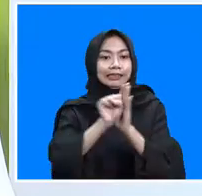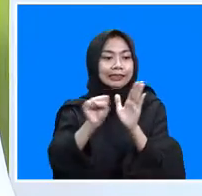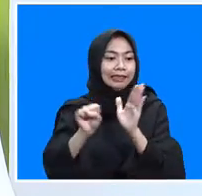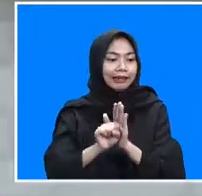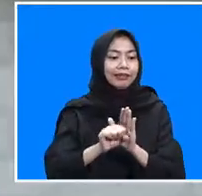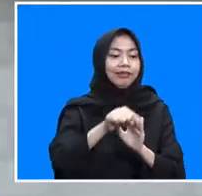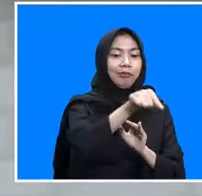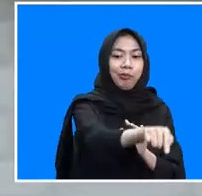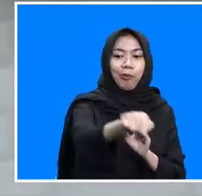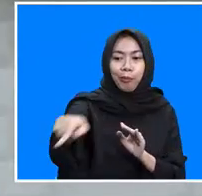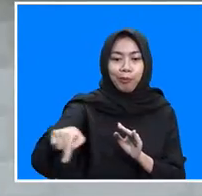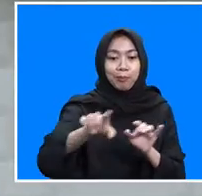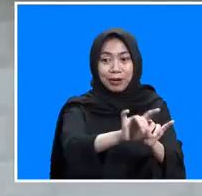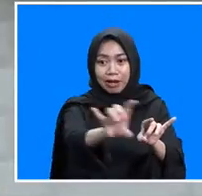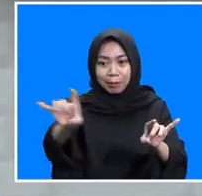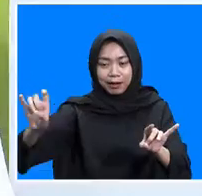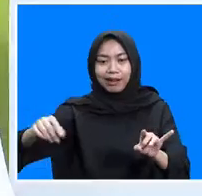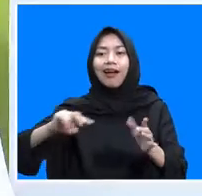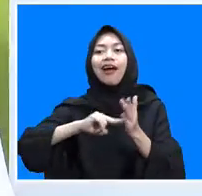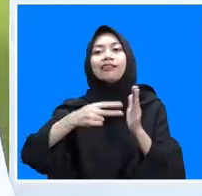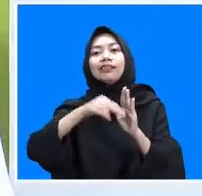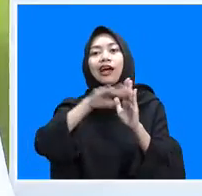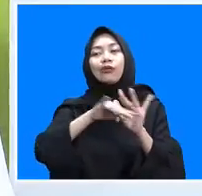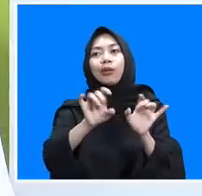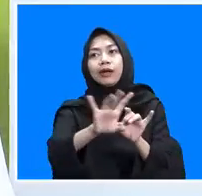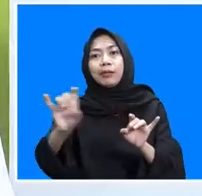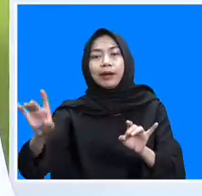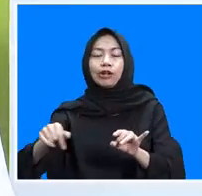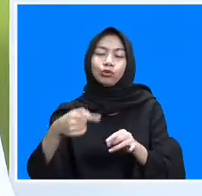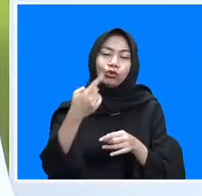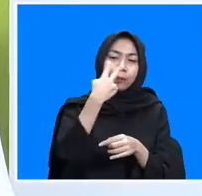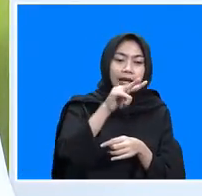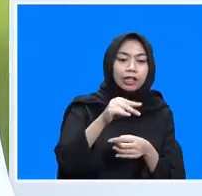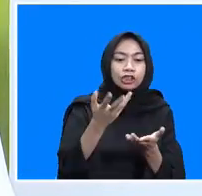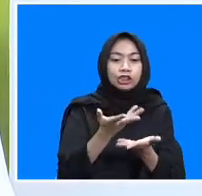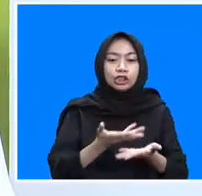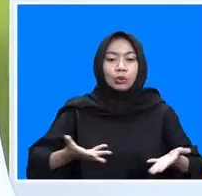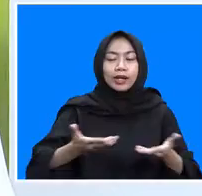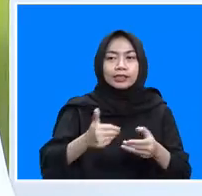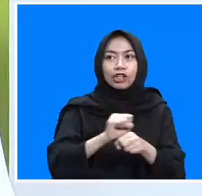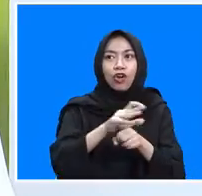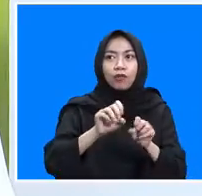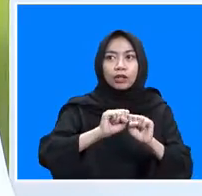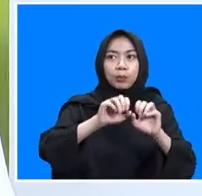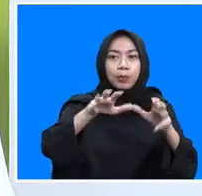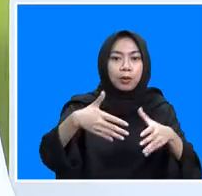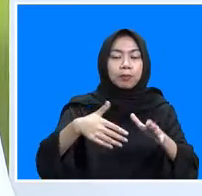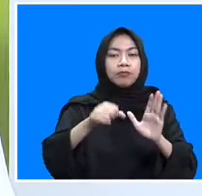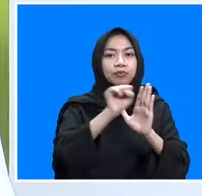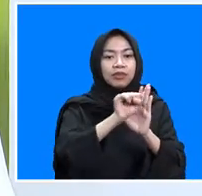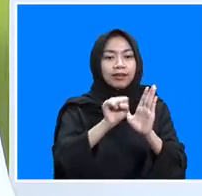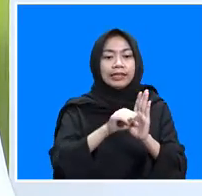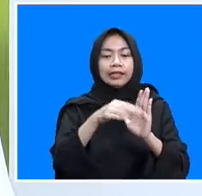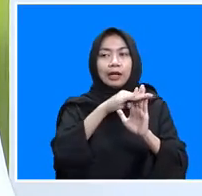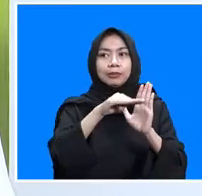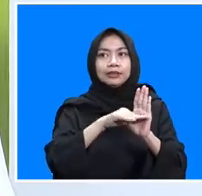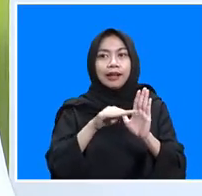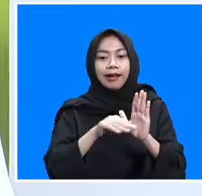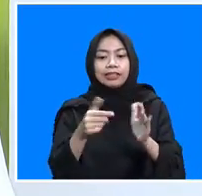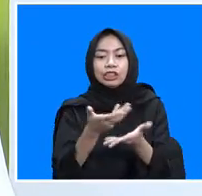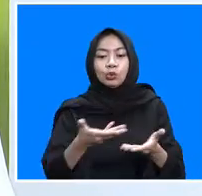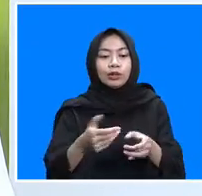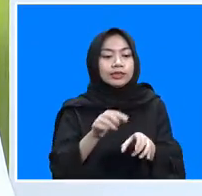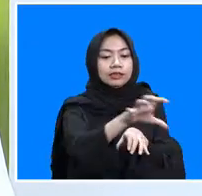different things. And as we learned through the pandemic, different states had different, I guess,